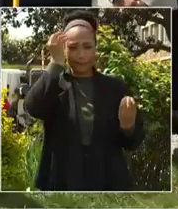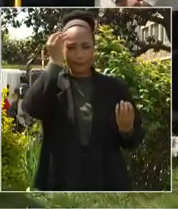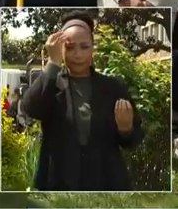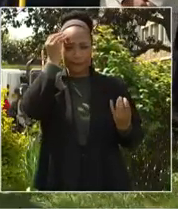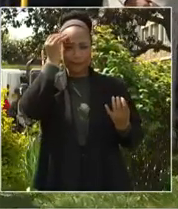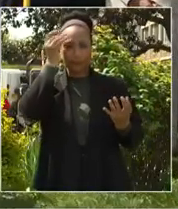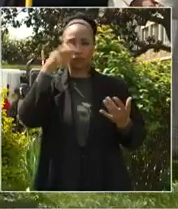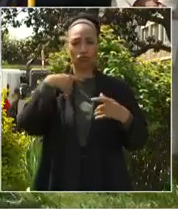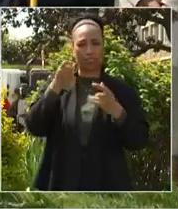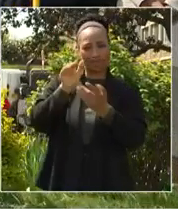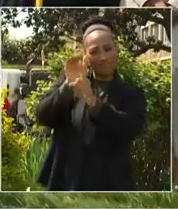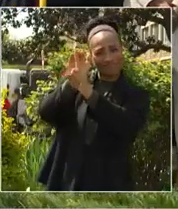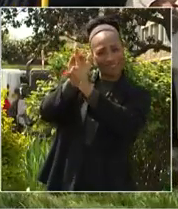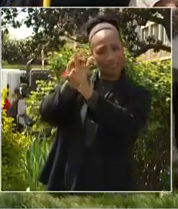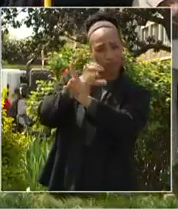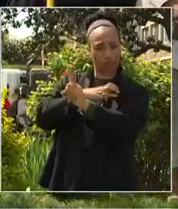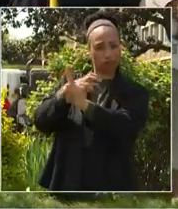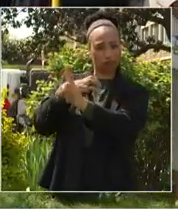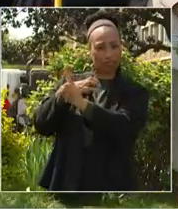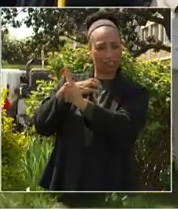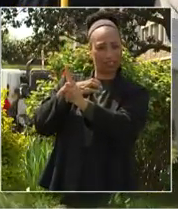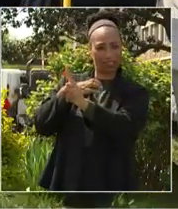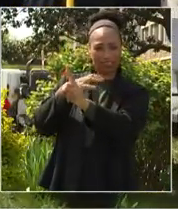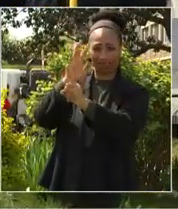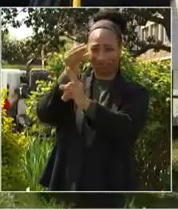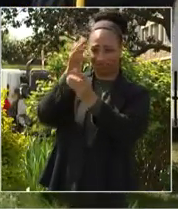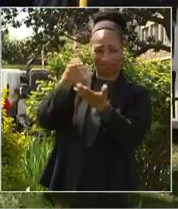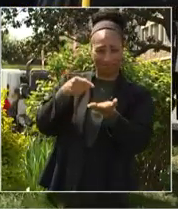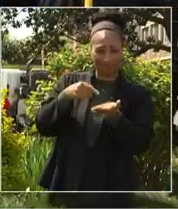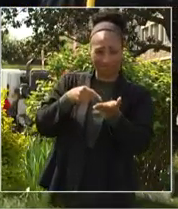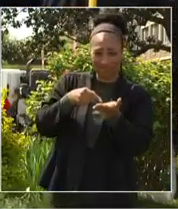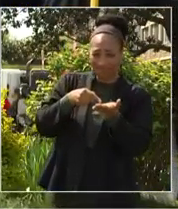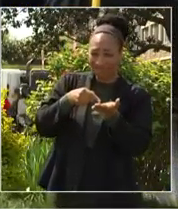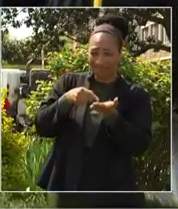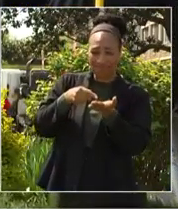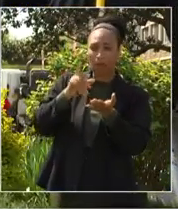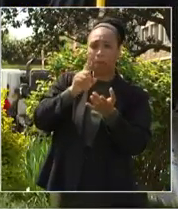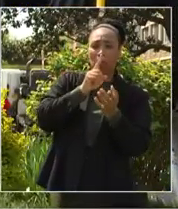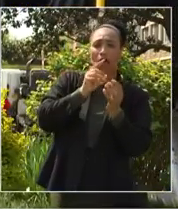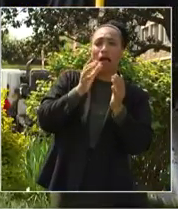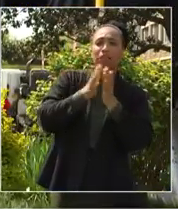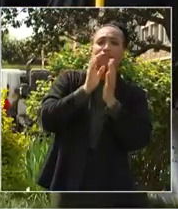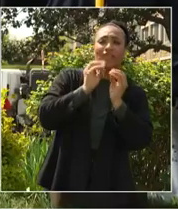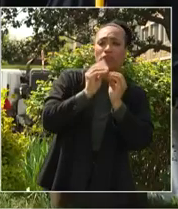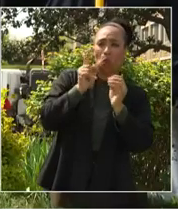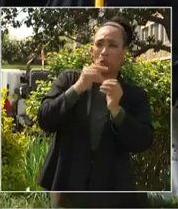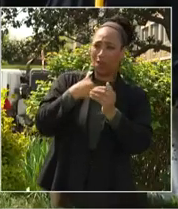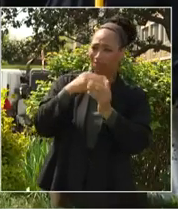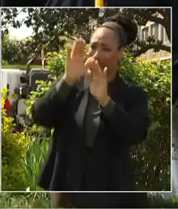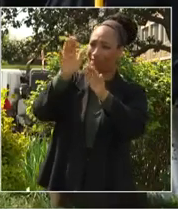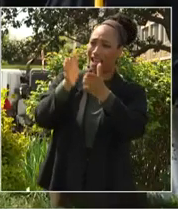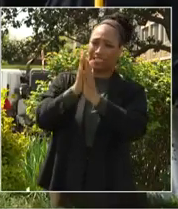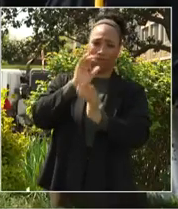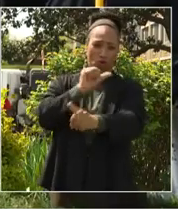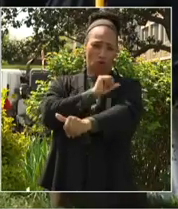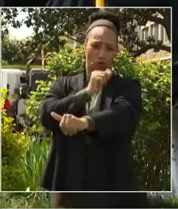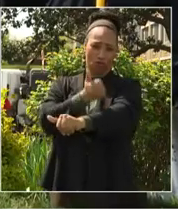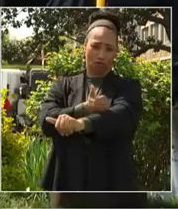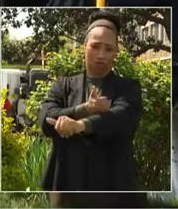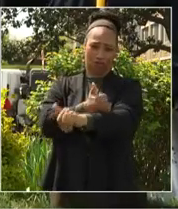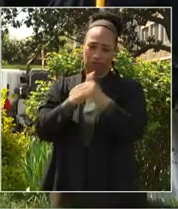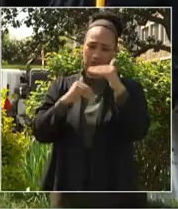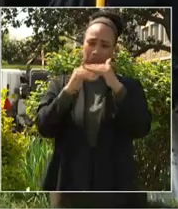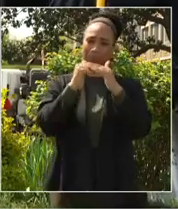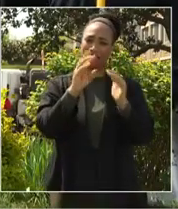is not a fix for the entire problem. And so we will still be working with the members of Congress